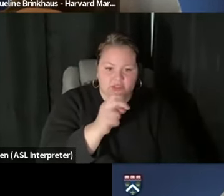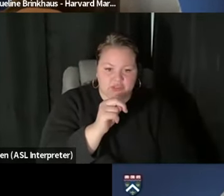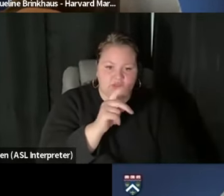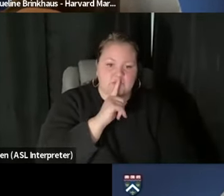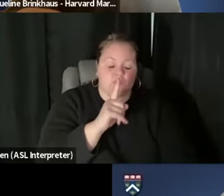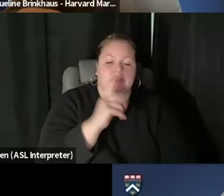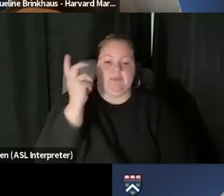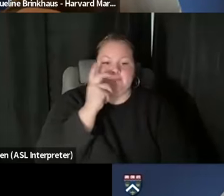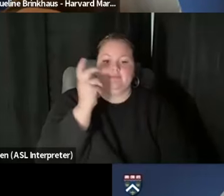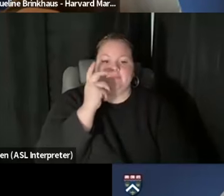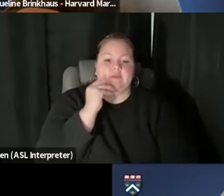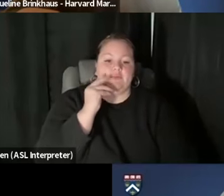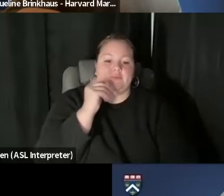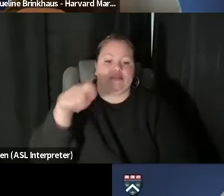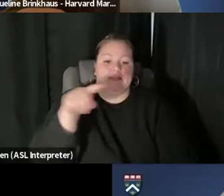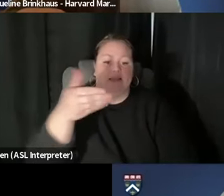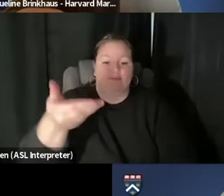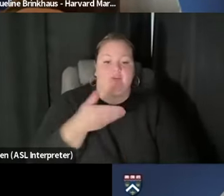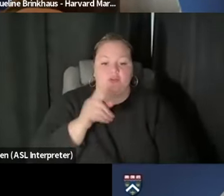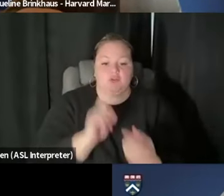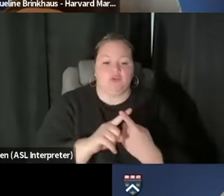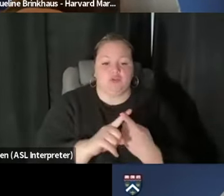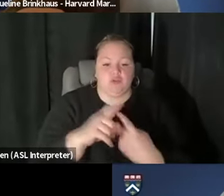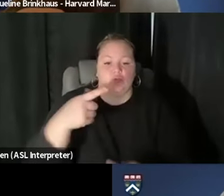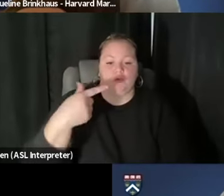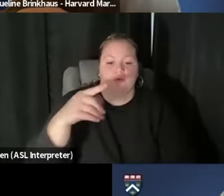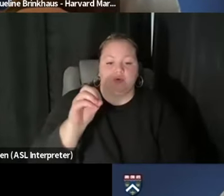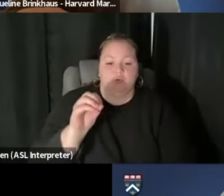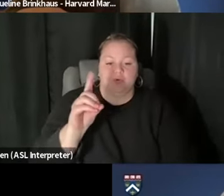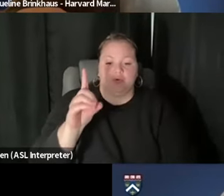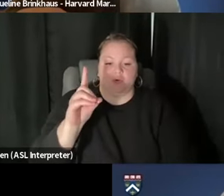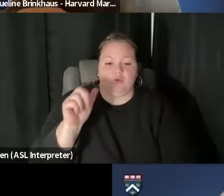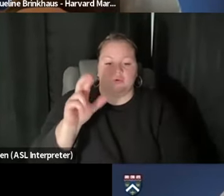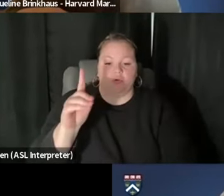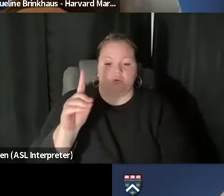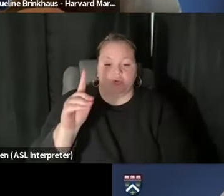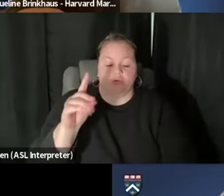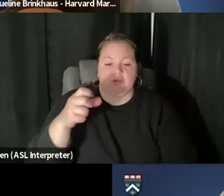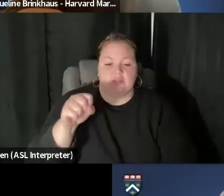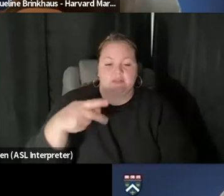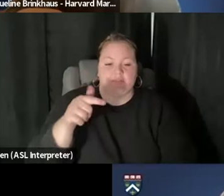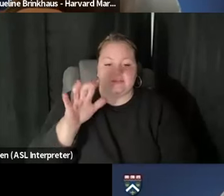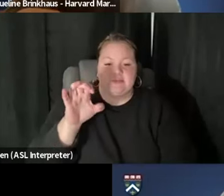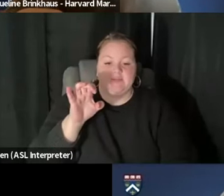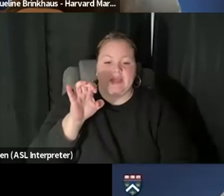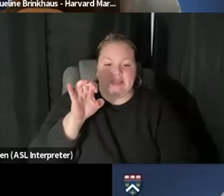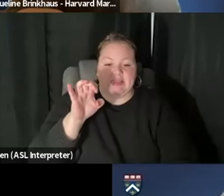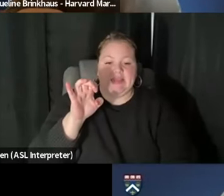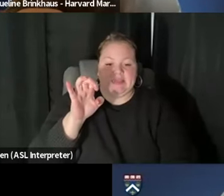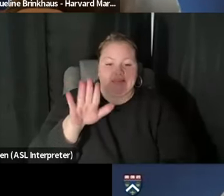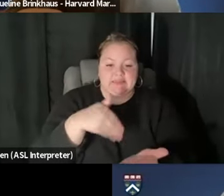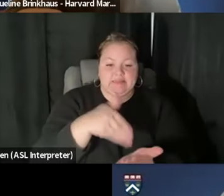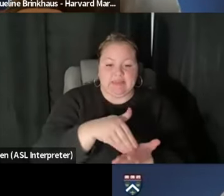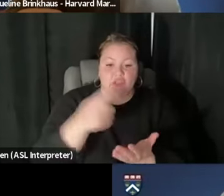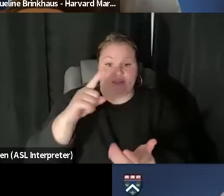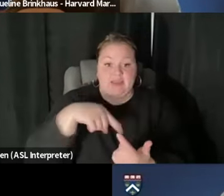several occasions to the Goddard Space Flight Center, and they gave us a behind-the-scenes tour, and we got to see